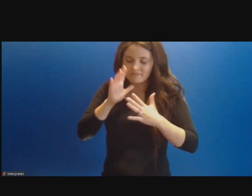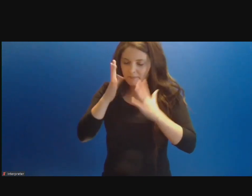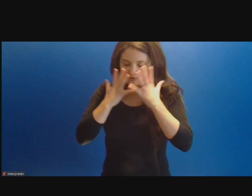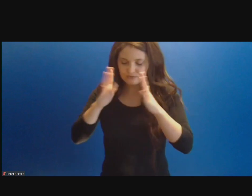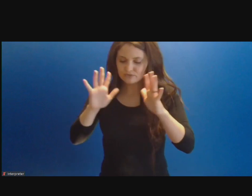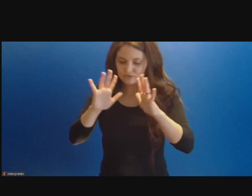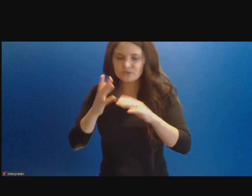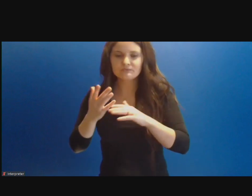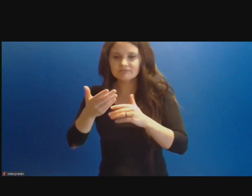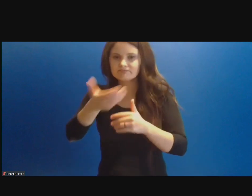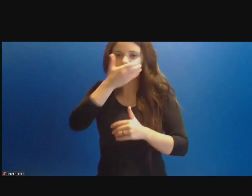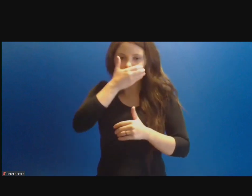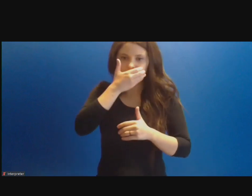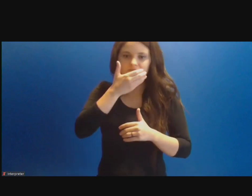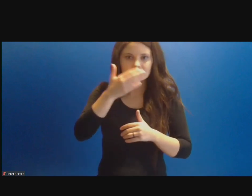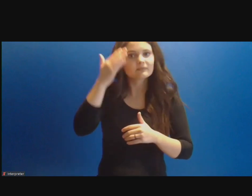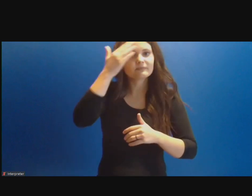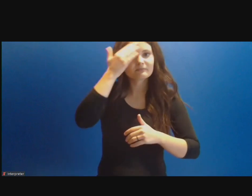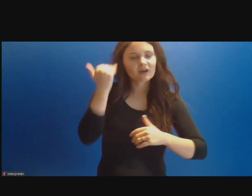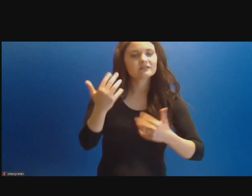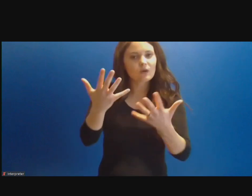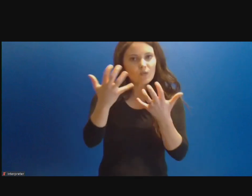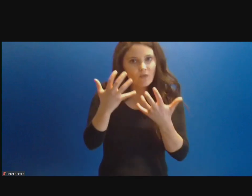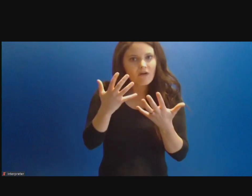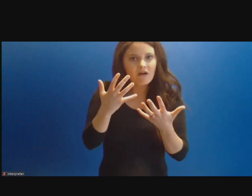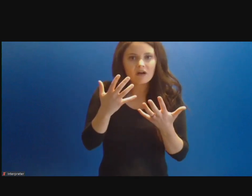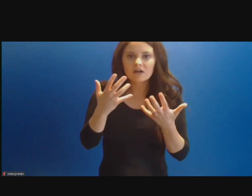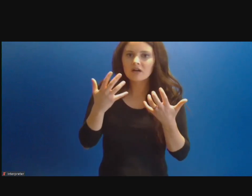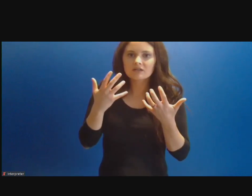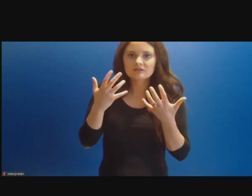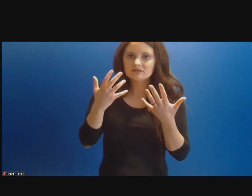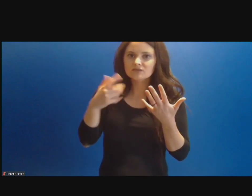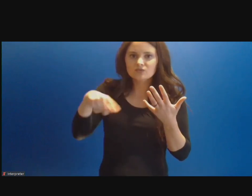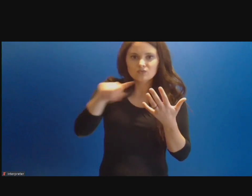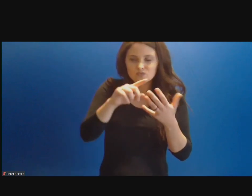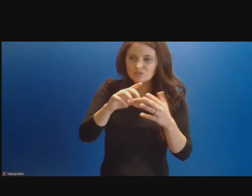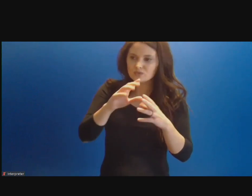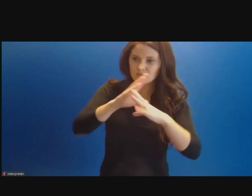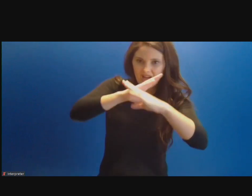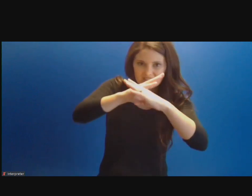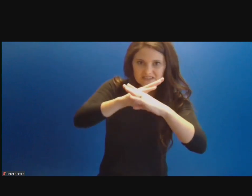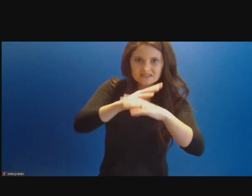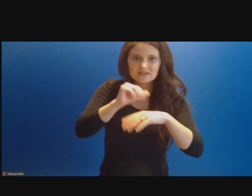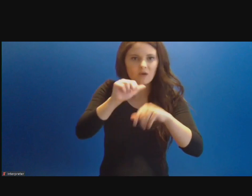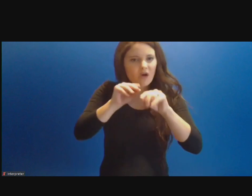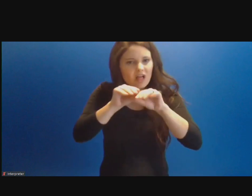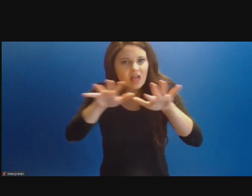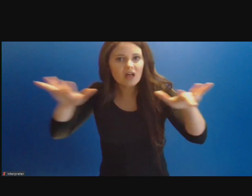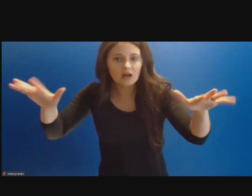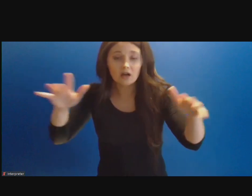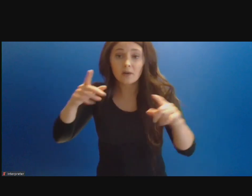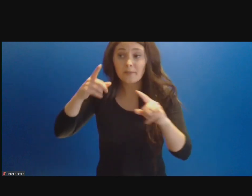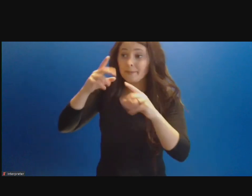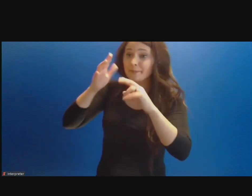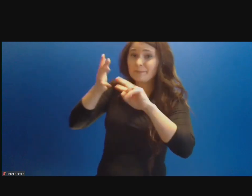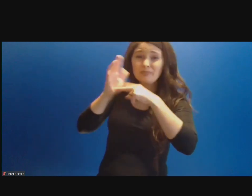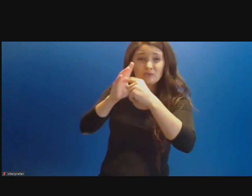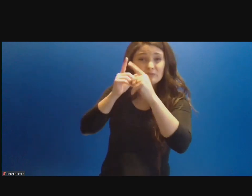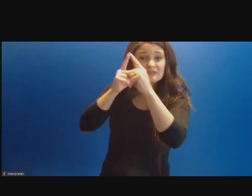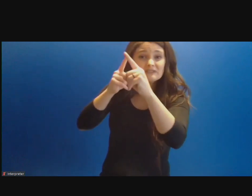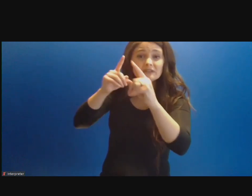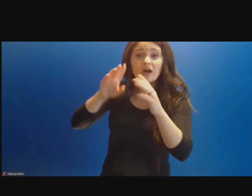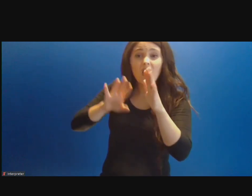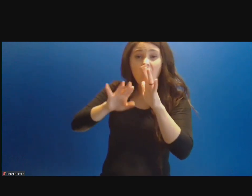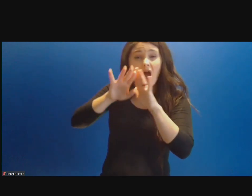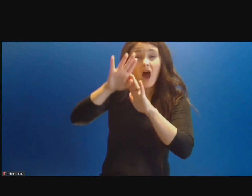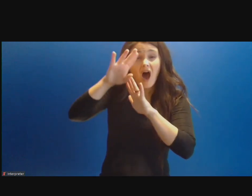wear this, because what I want to happen is we don't spread this virus, because in the long run, what we're trying to do is flatten the